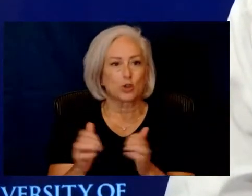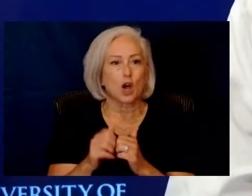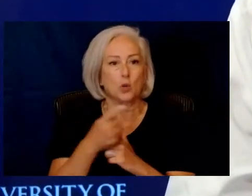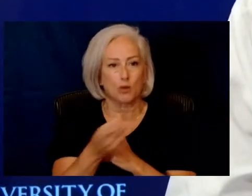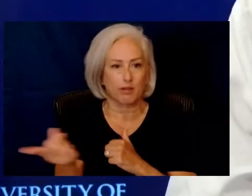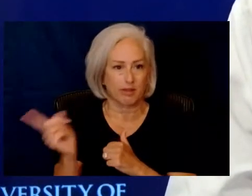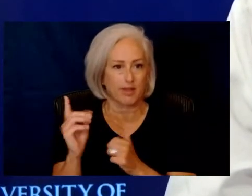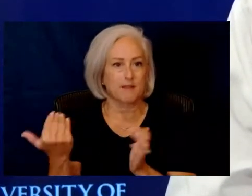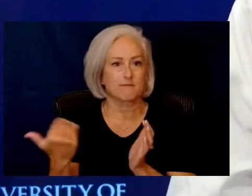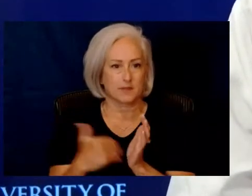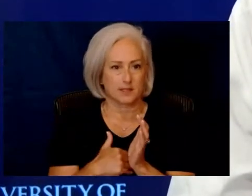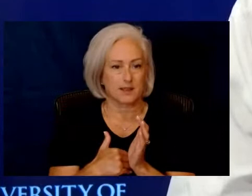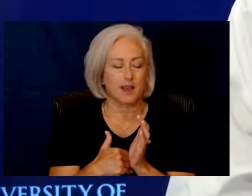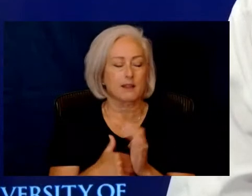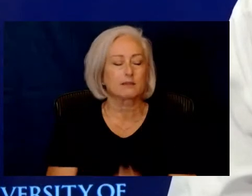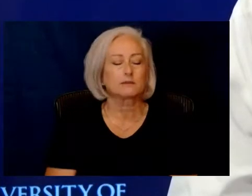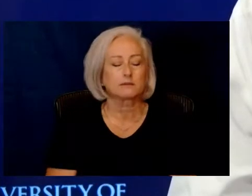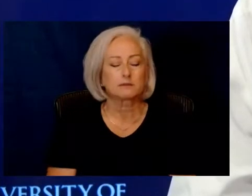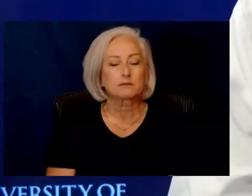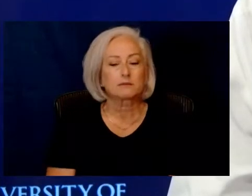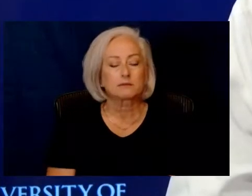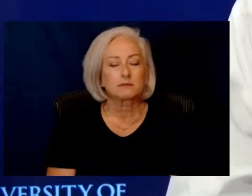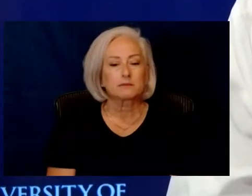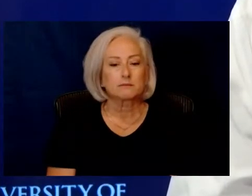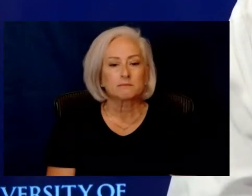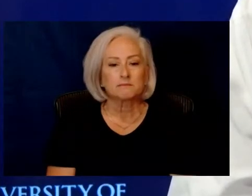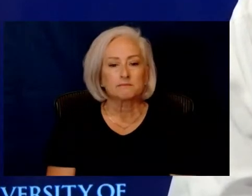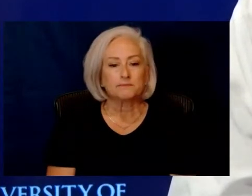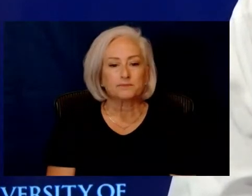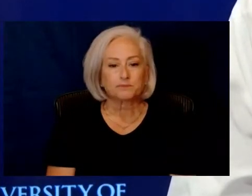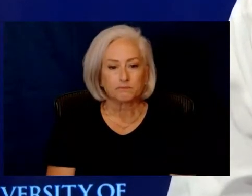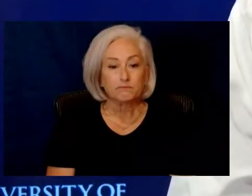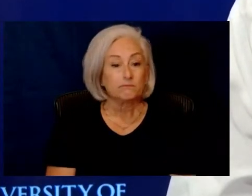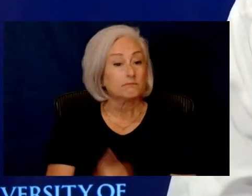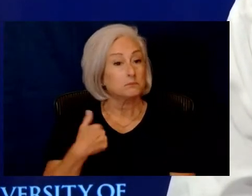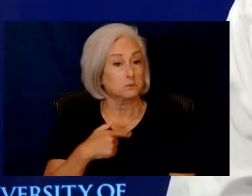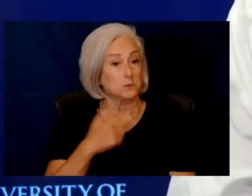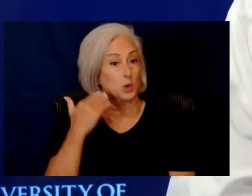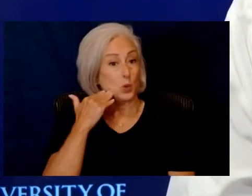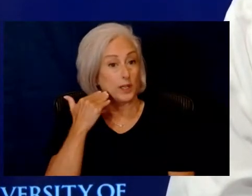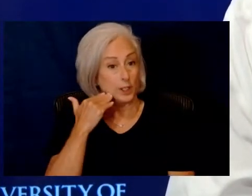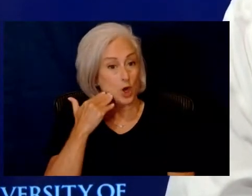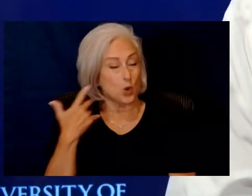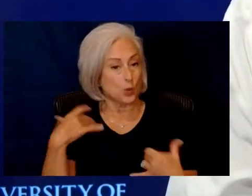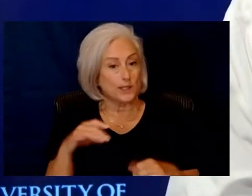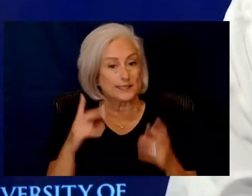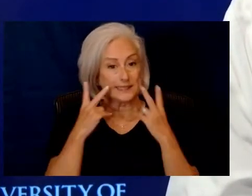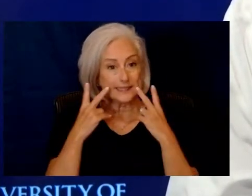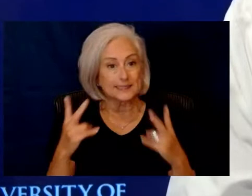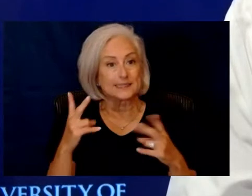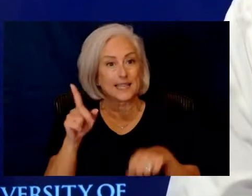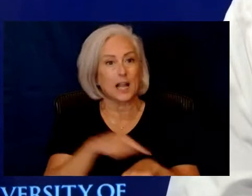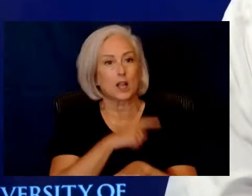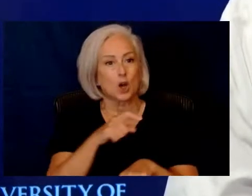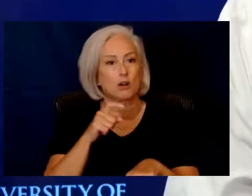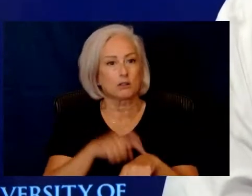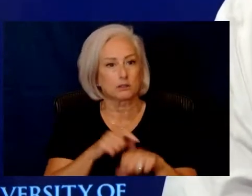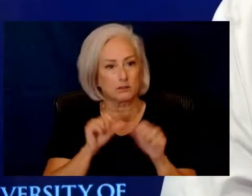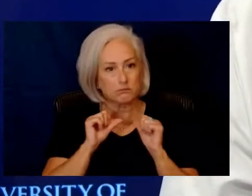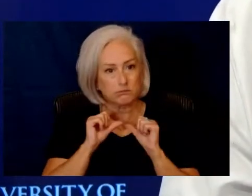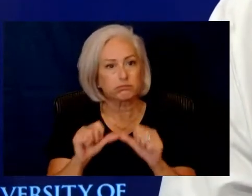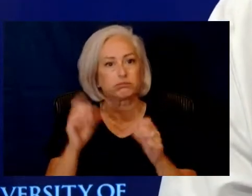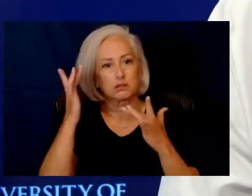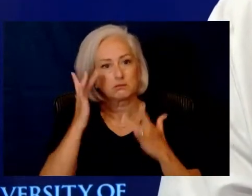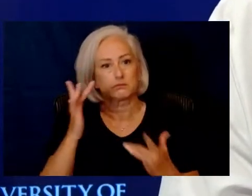specific information. But what we do know is that we still are seeing long haul patients develop with all the